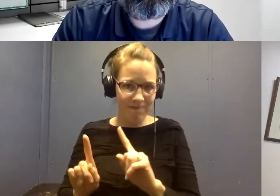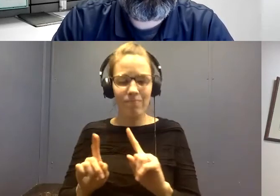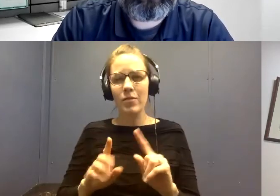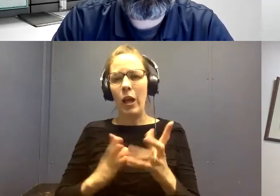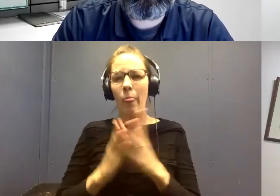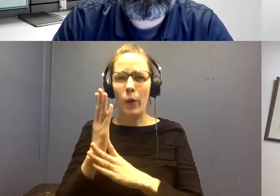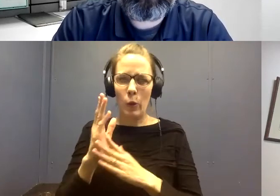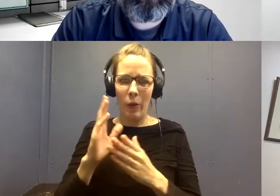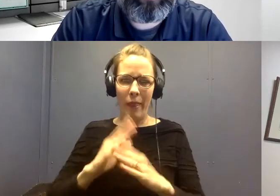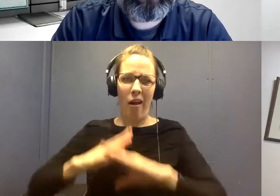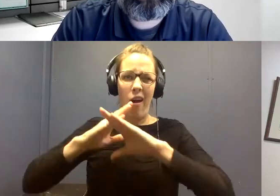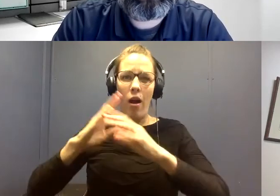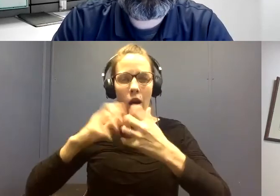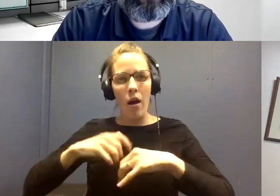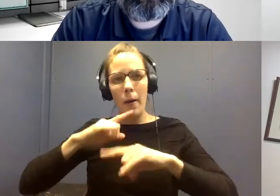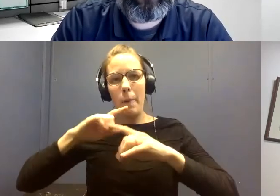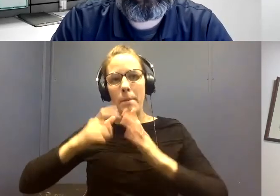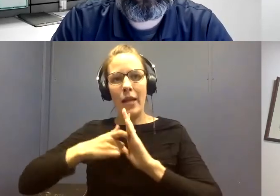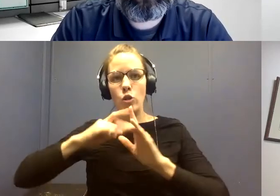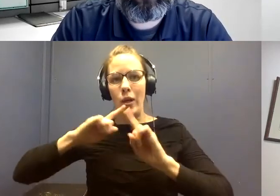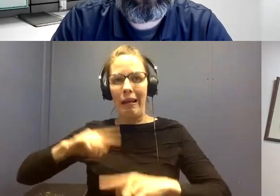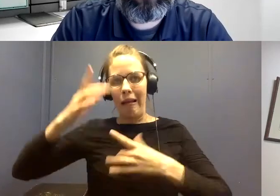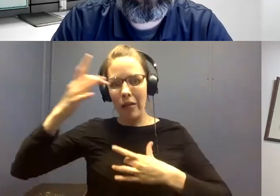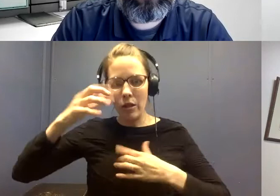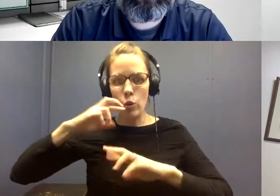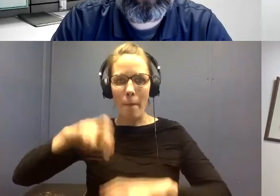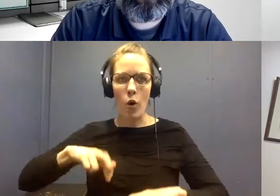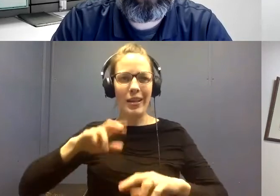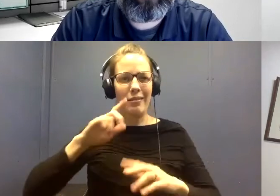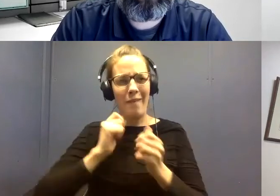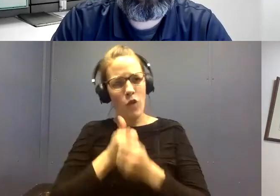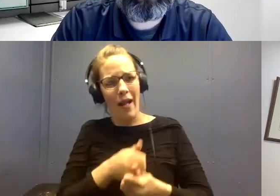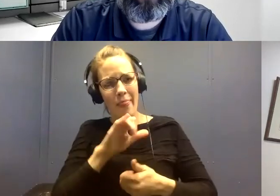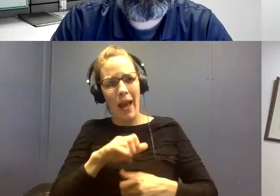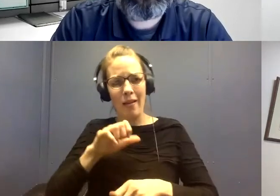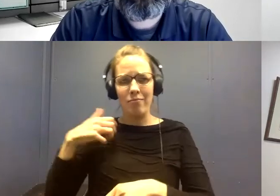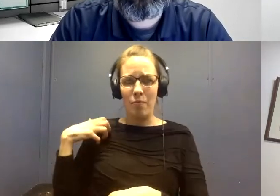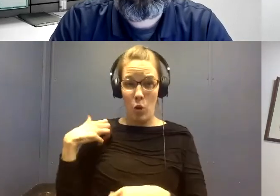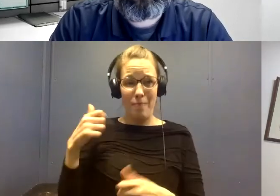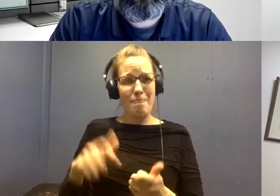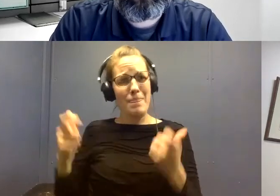hurdles of mandatory illness reporting and tracking that as an employer in the area, a large employer.